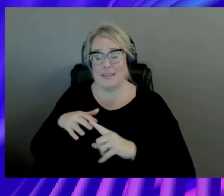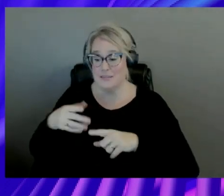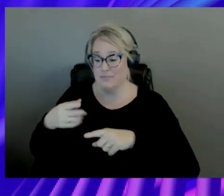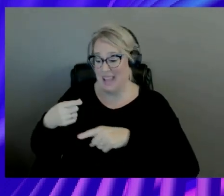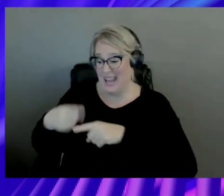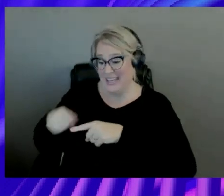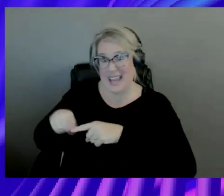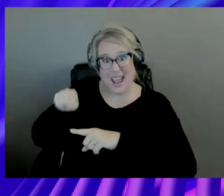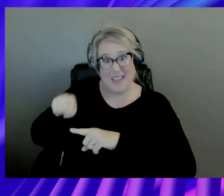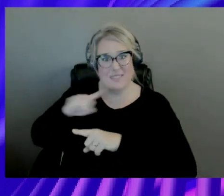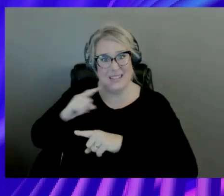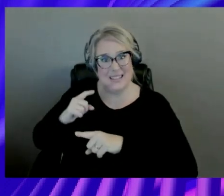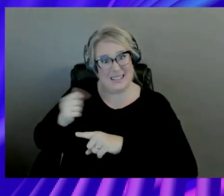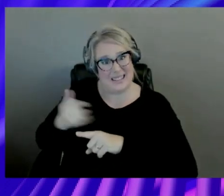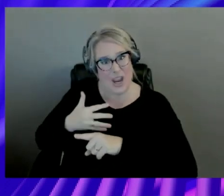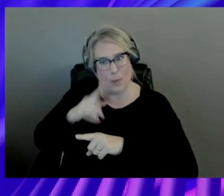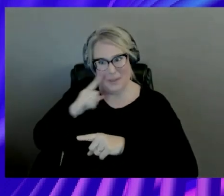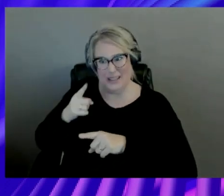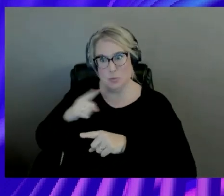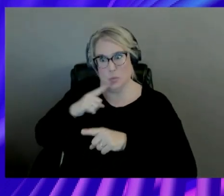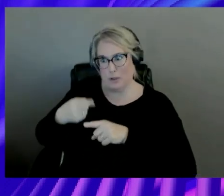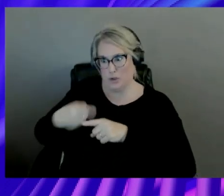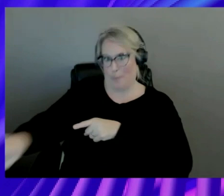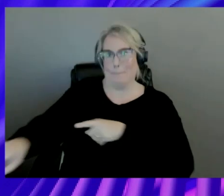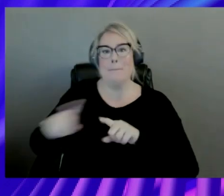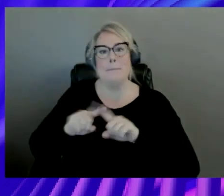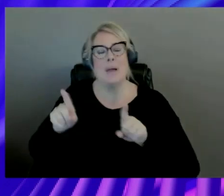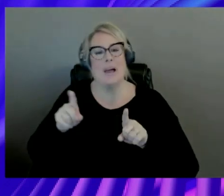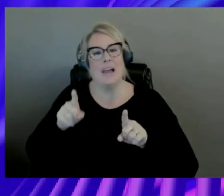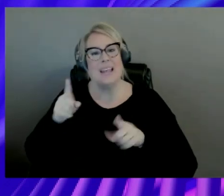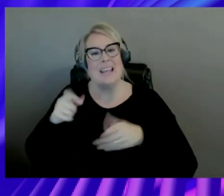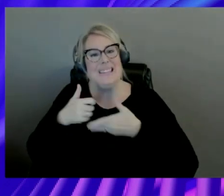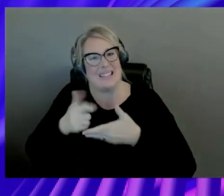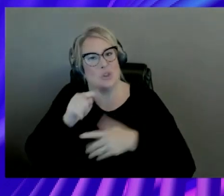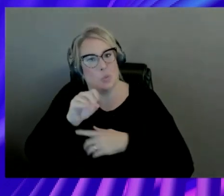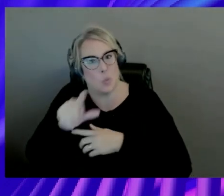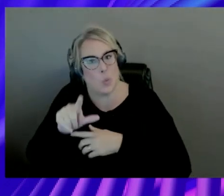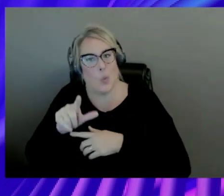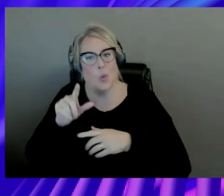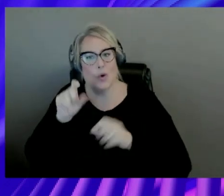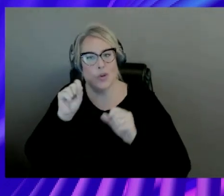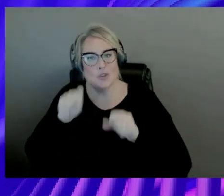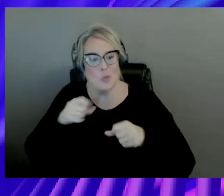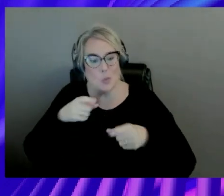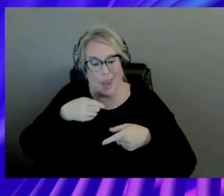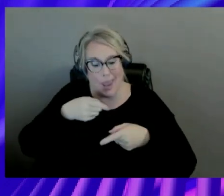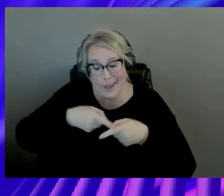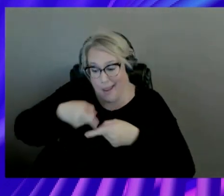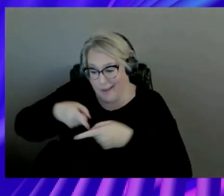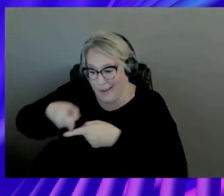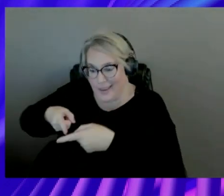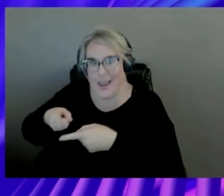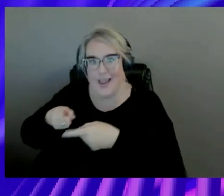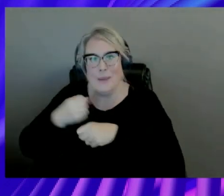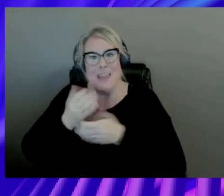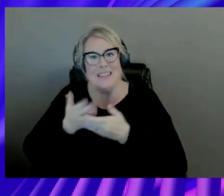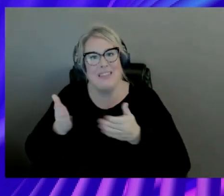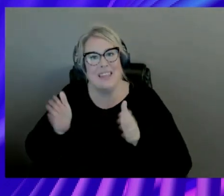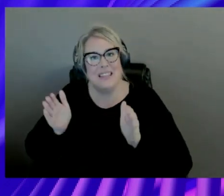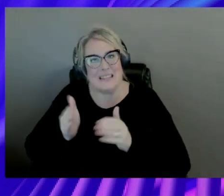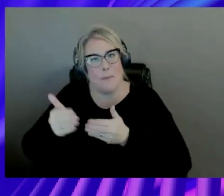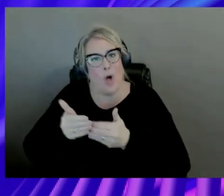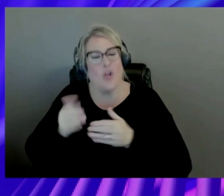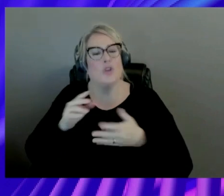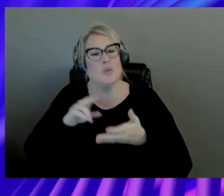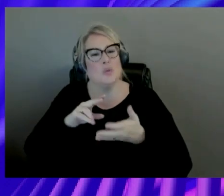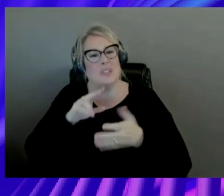tool for helping you make things easier, makes things smaller so you can eat them by cutting them up, right? So with the same